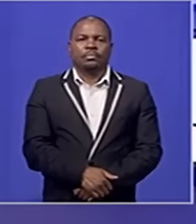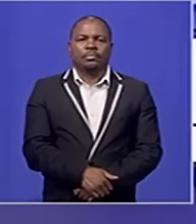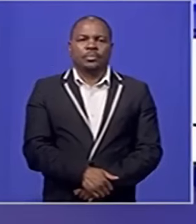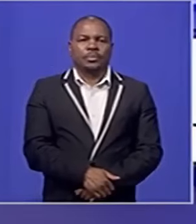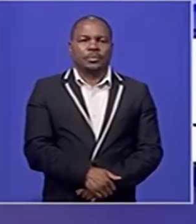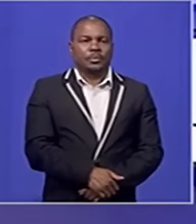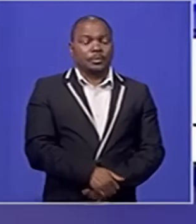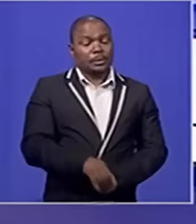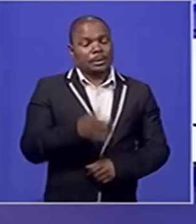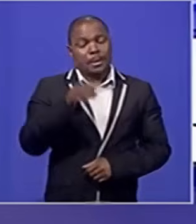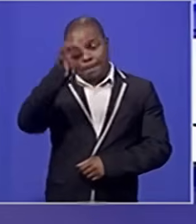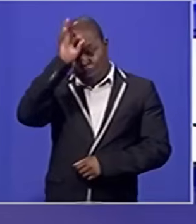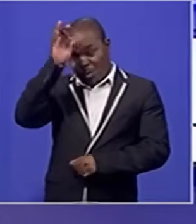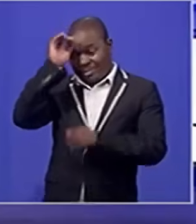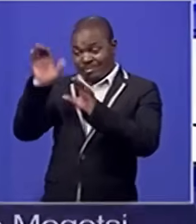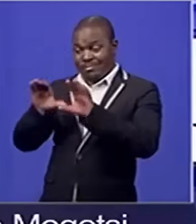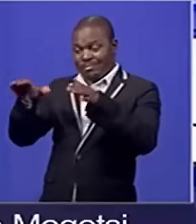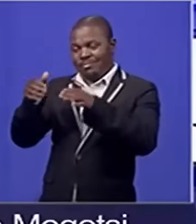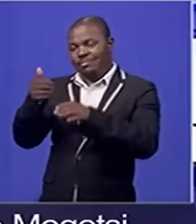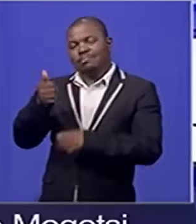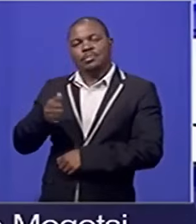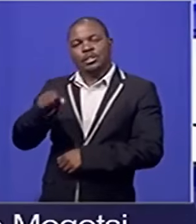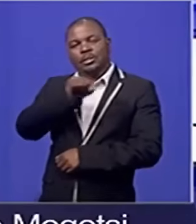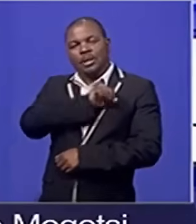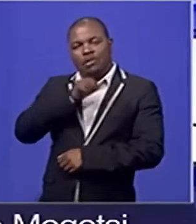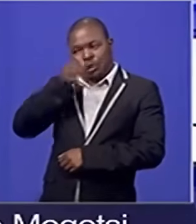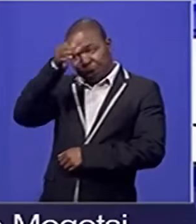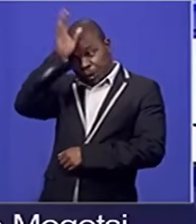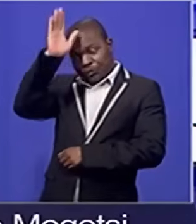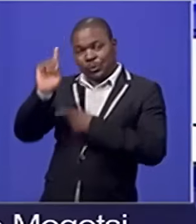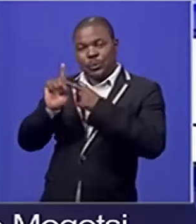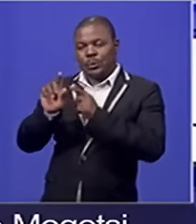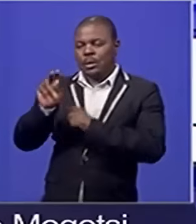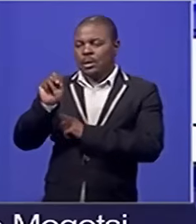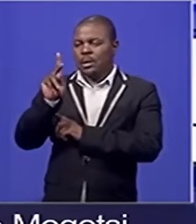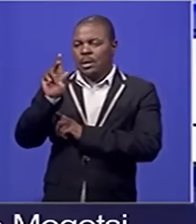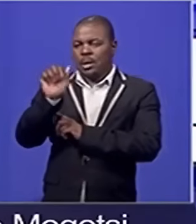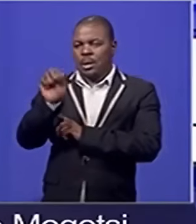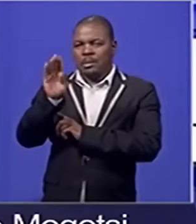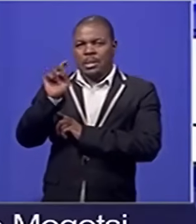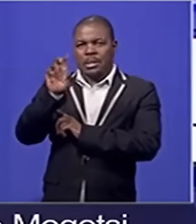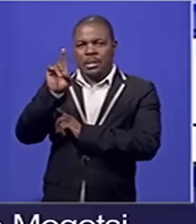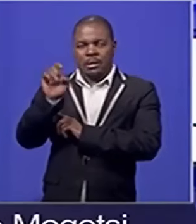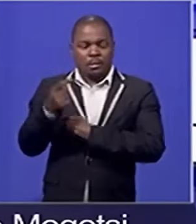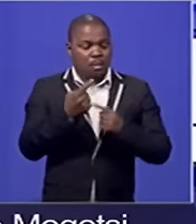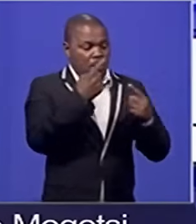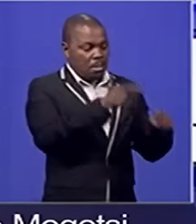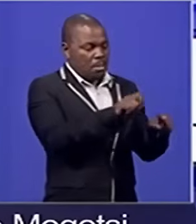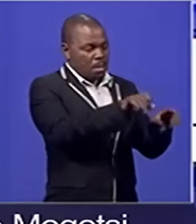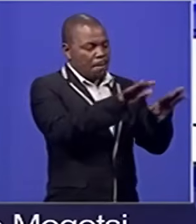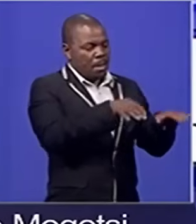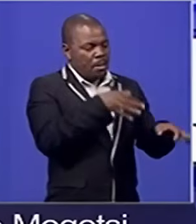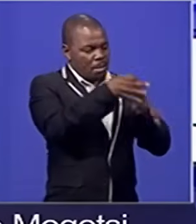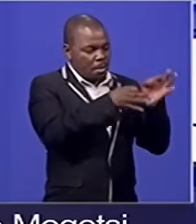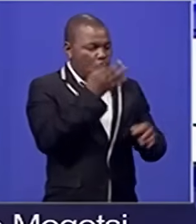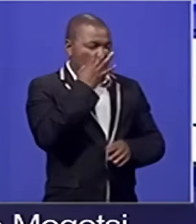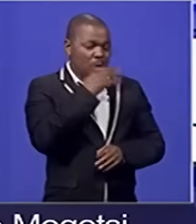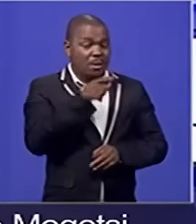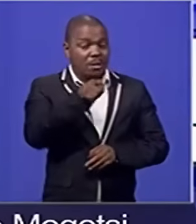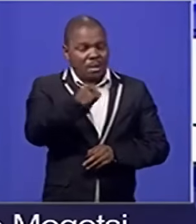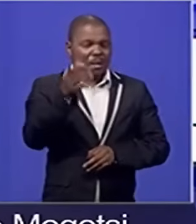Mohlankedi phethiši kgorong ya sephodisa Cedric Nkabinde o file bohlatse pele ga komiti ya palamente ka tsela yeo tona ya maphodisa yeo a